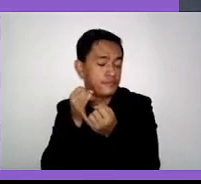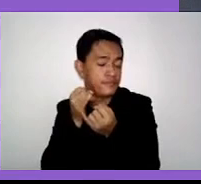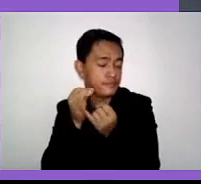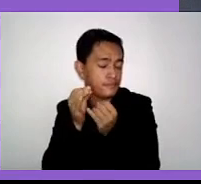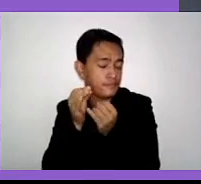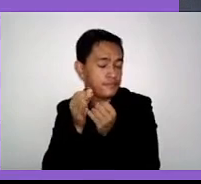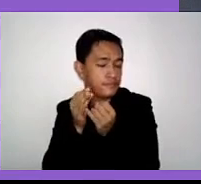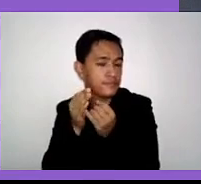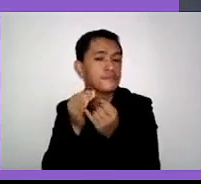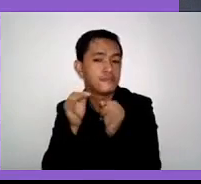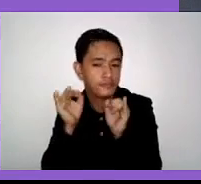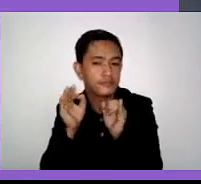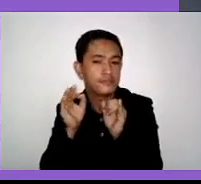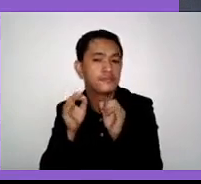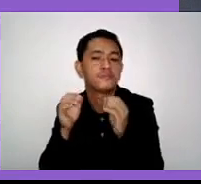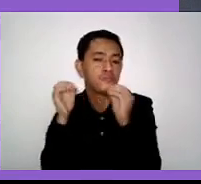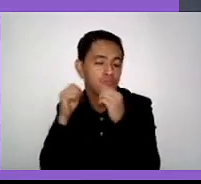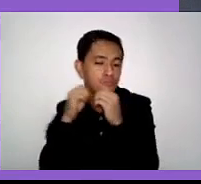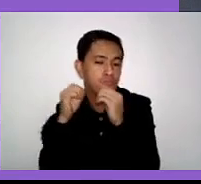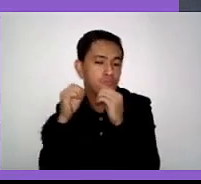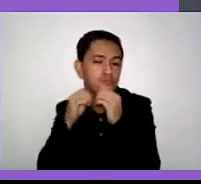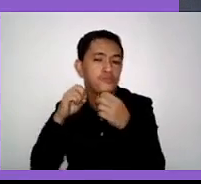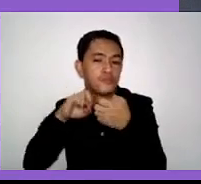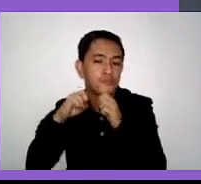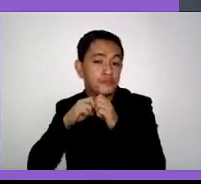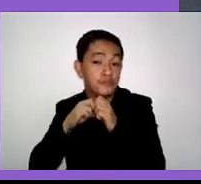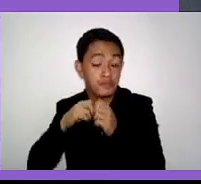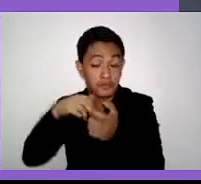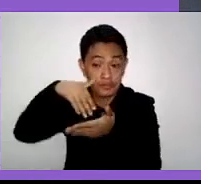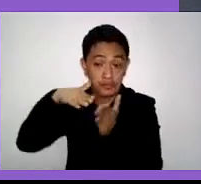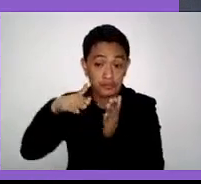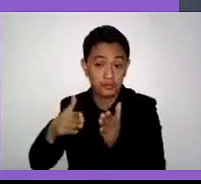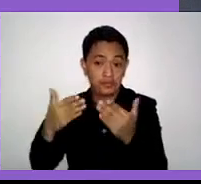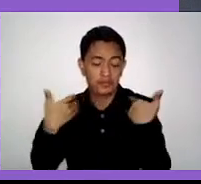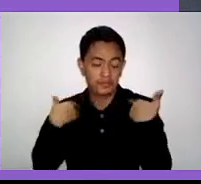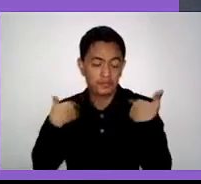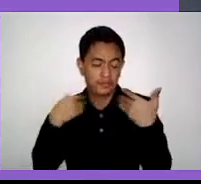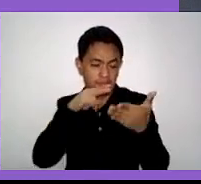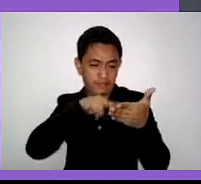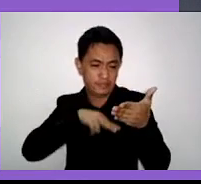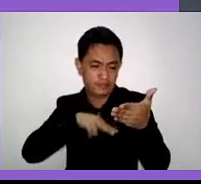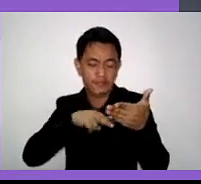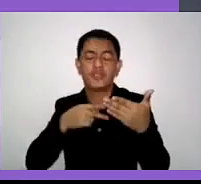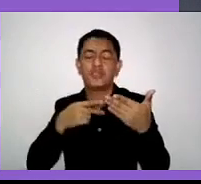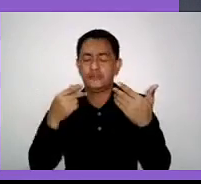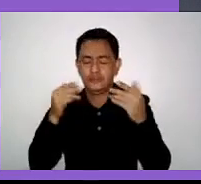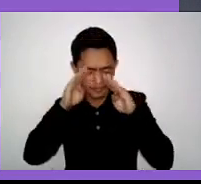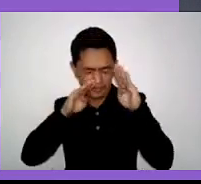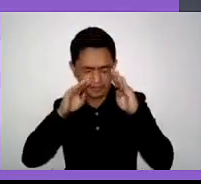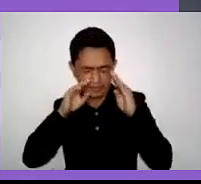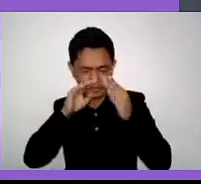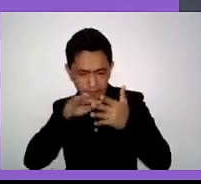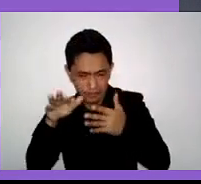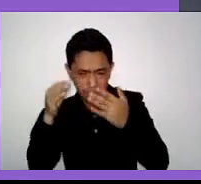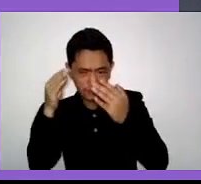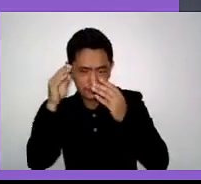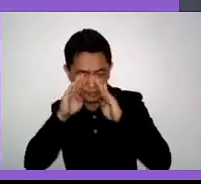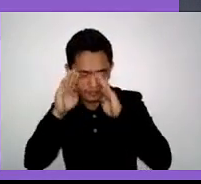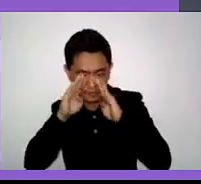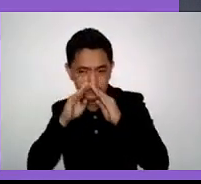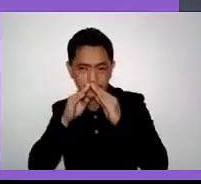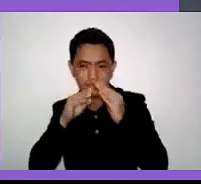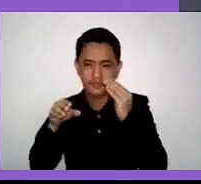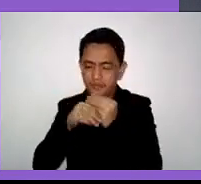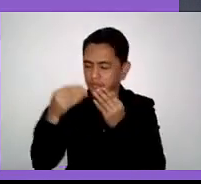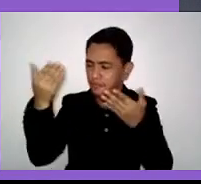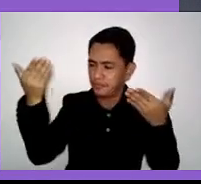difficult. If the learner also has reading and spelling concerns, further difficulties in producing quality outputs would